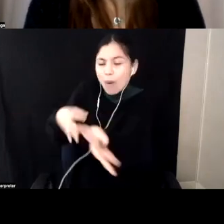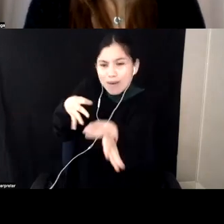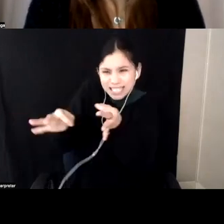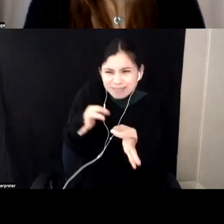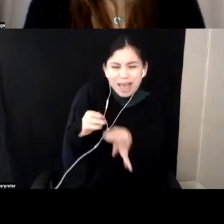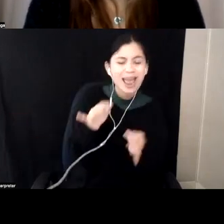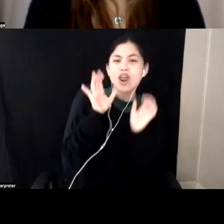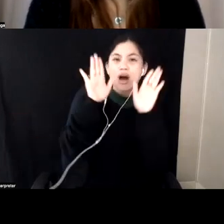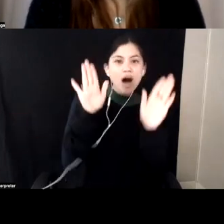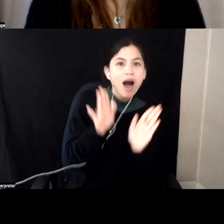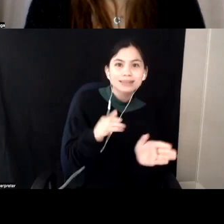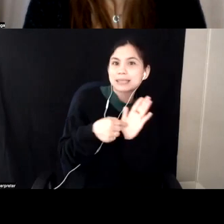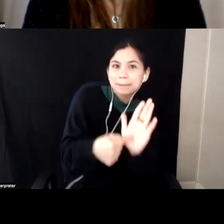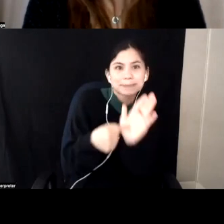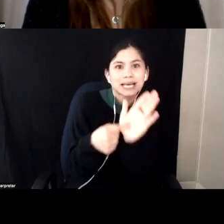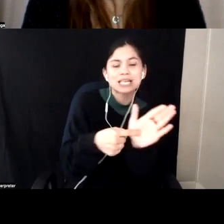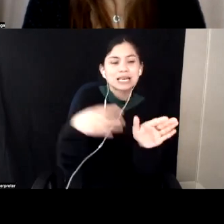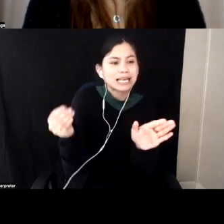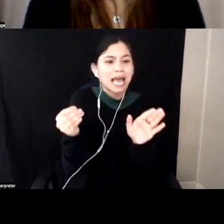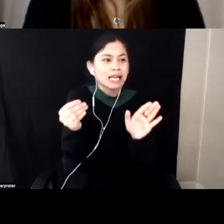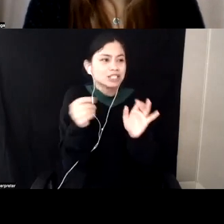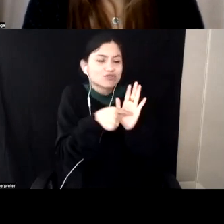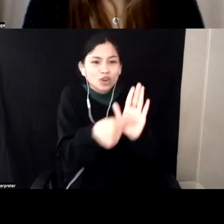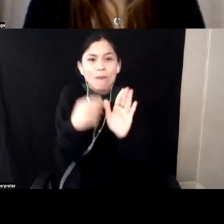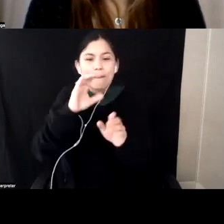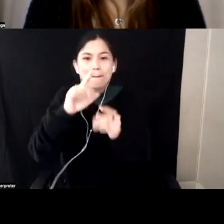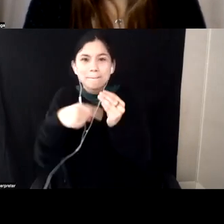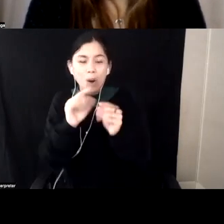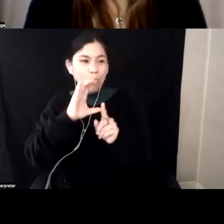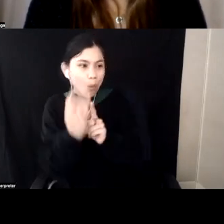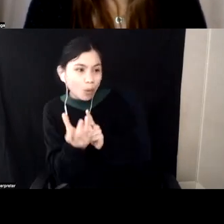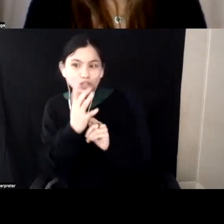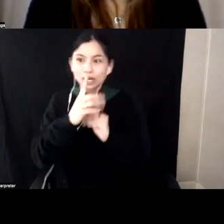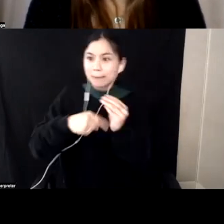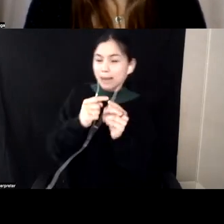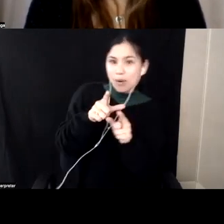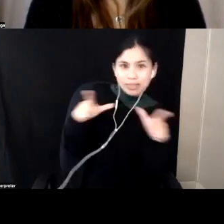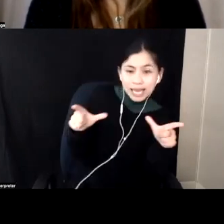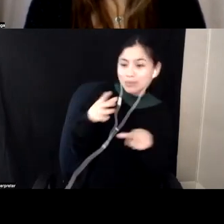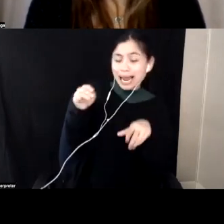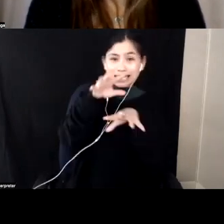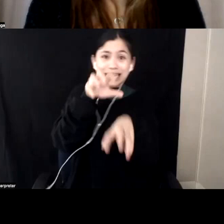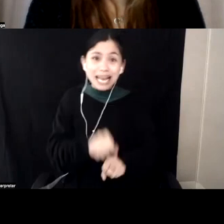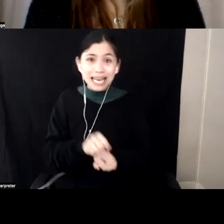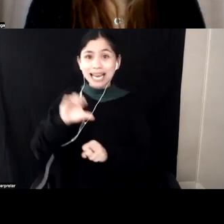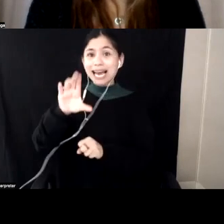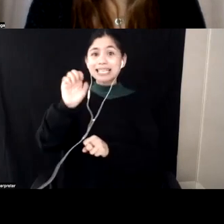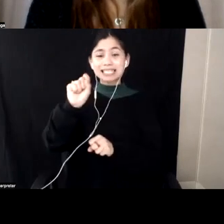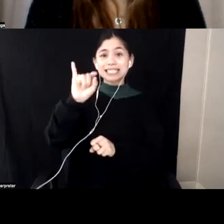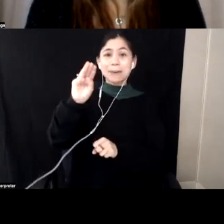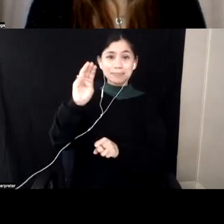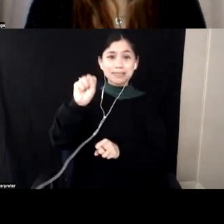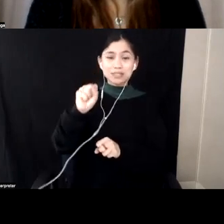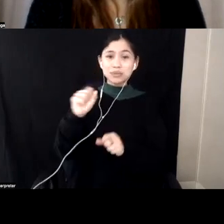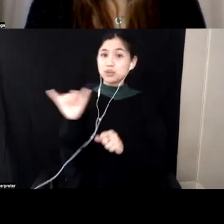that visual comprehension of culture and your customs. connect